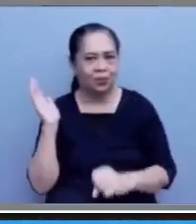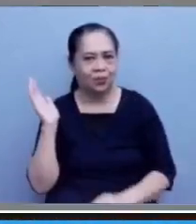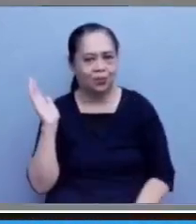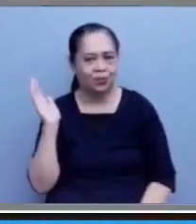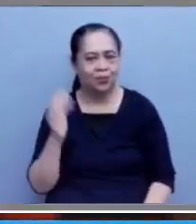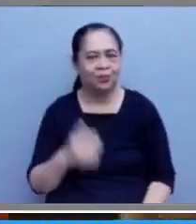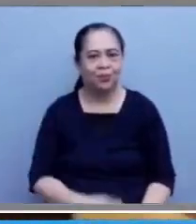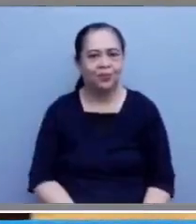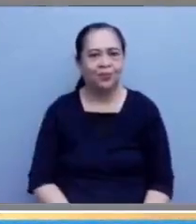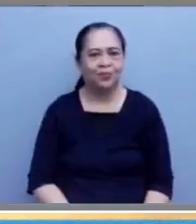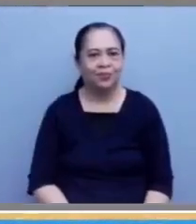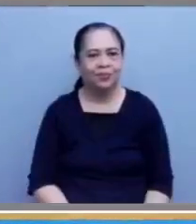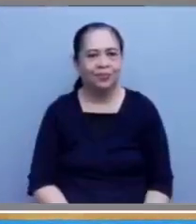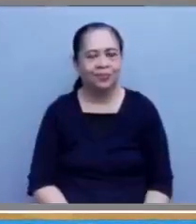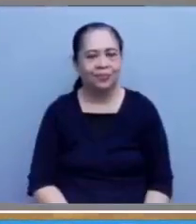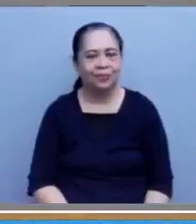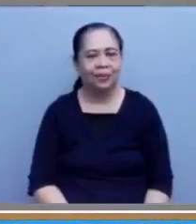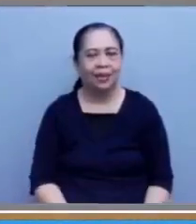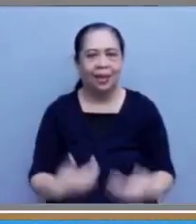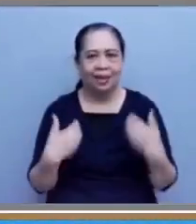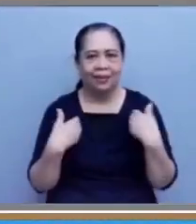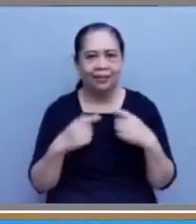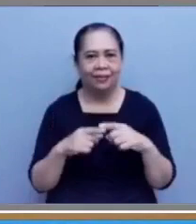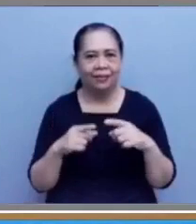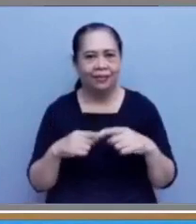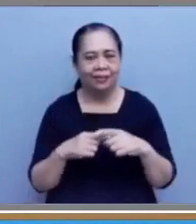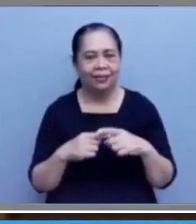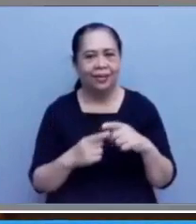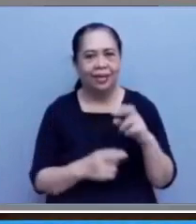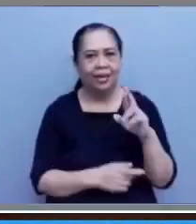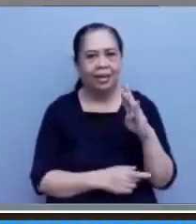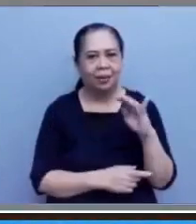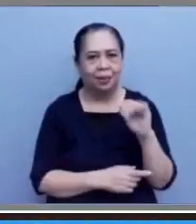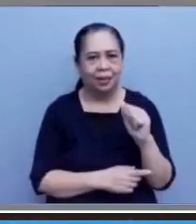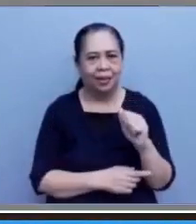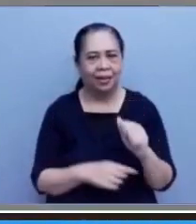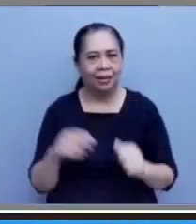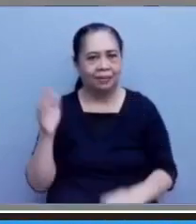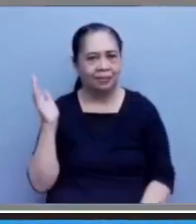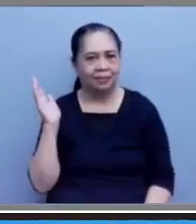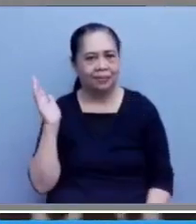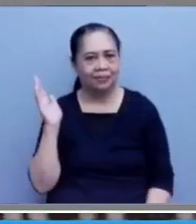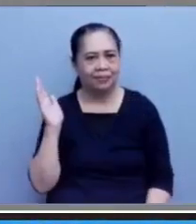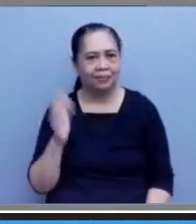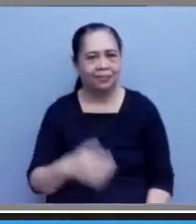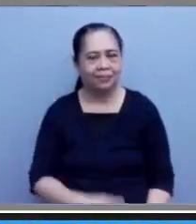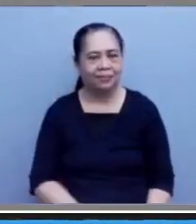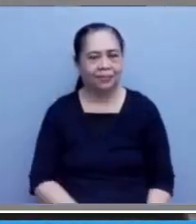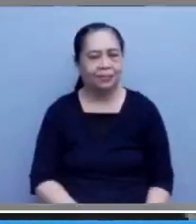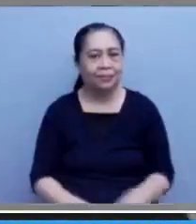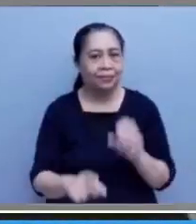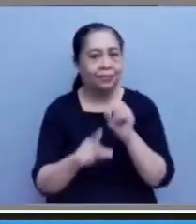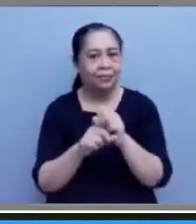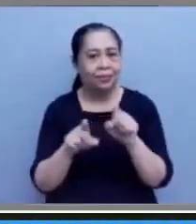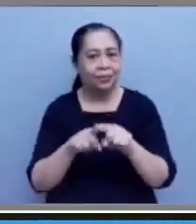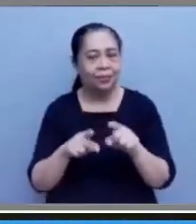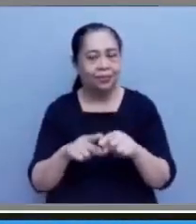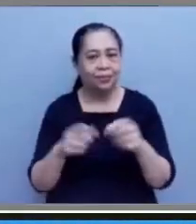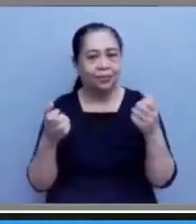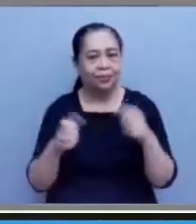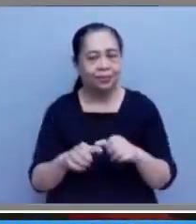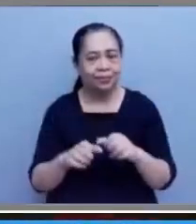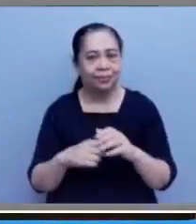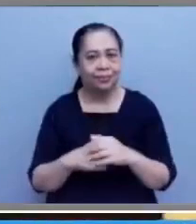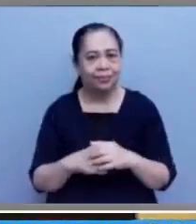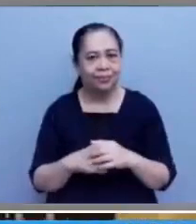Cuerva, at naroon din si Rabia Mateo at Jeric Gonzalez. Spotted din sa event sina Voltes 5